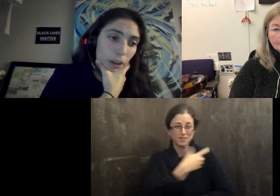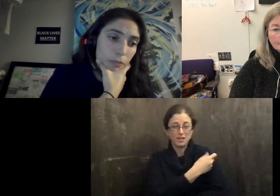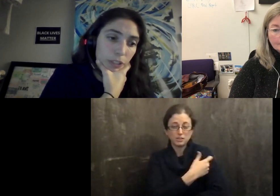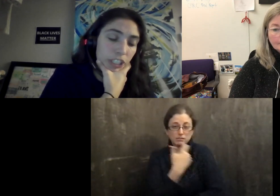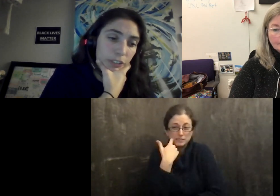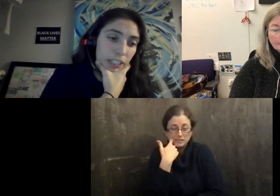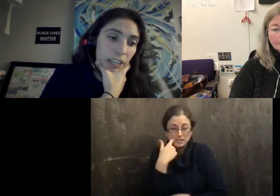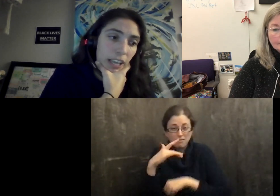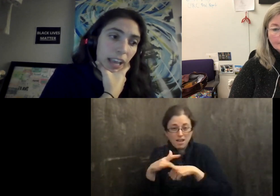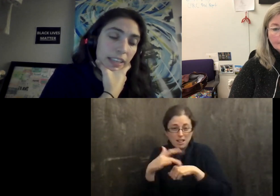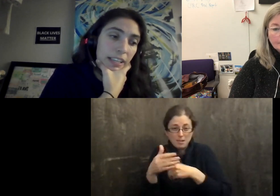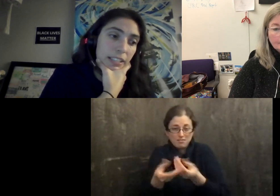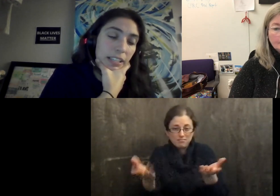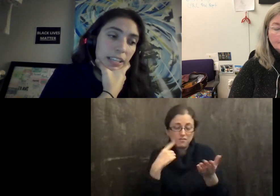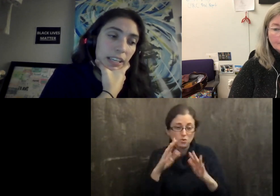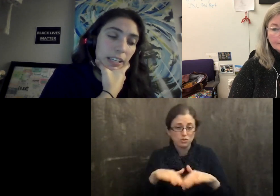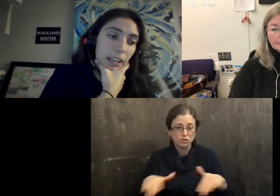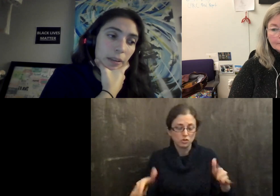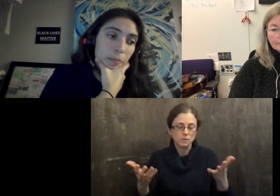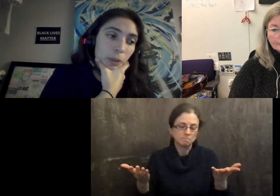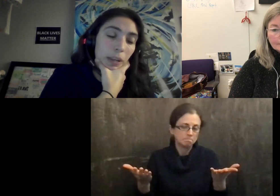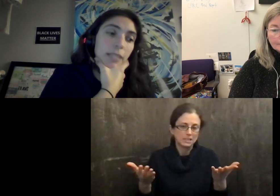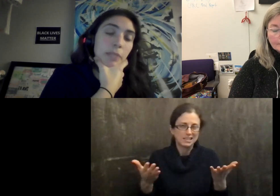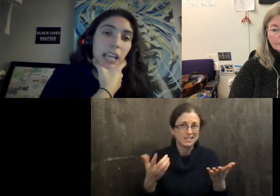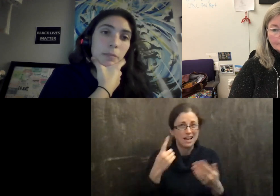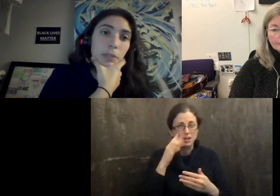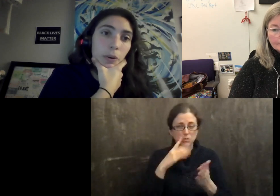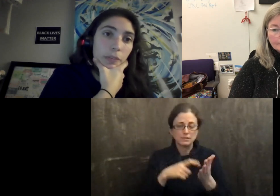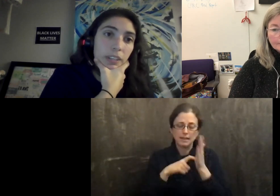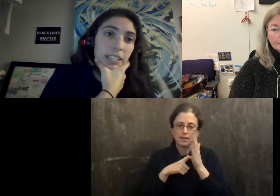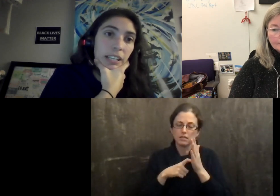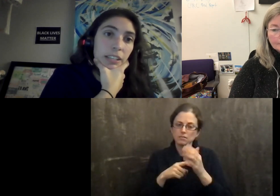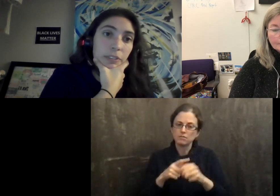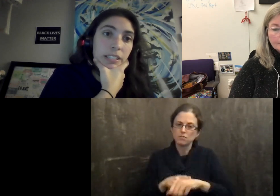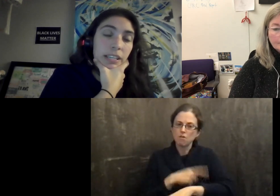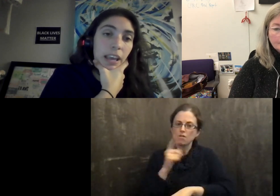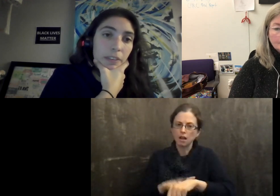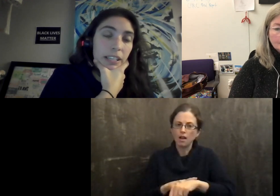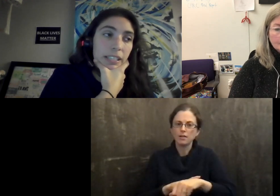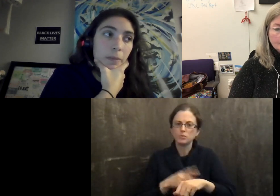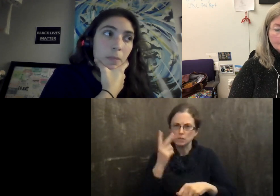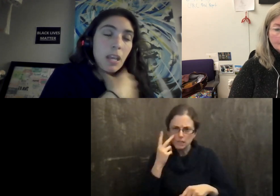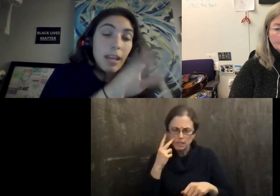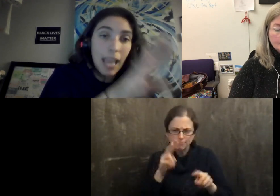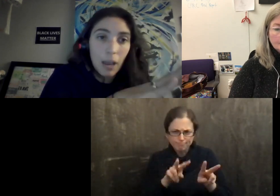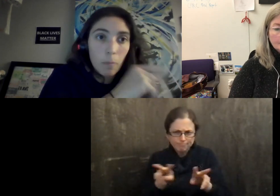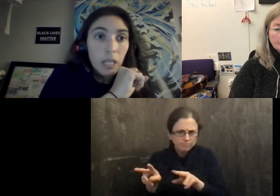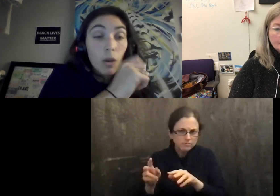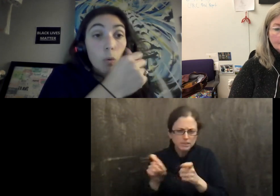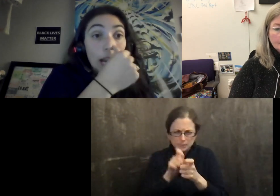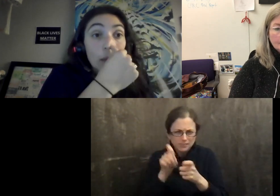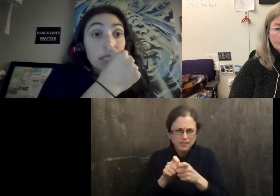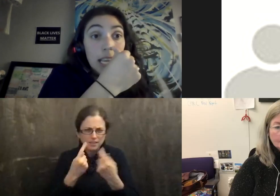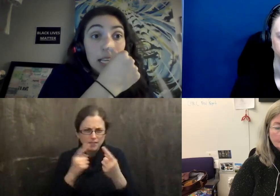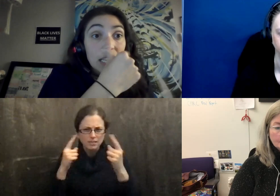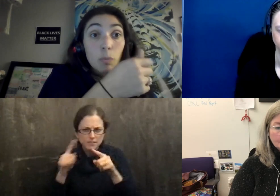for children, I think it's going to take quite some time to know if there's any difference in efficacy. Now,